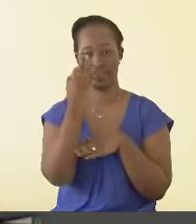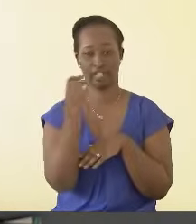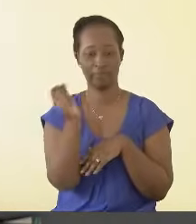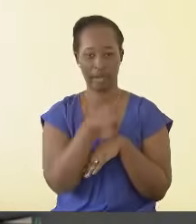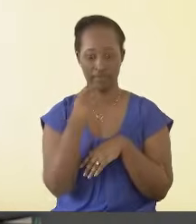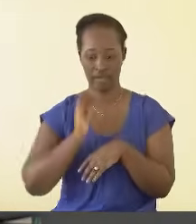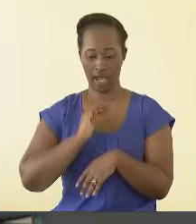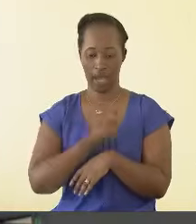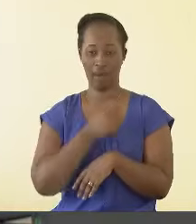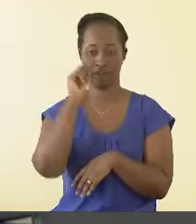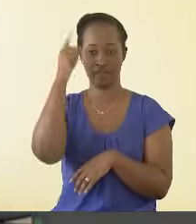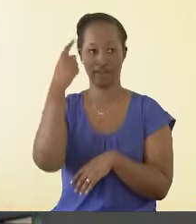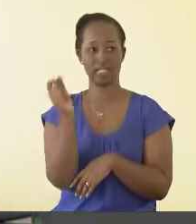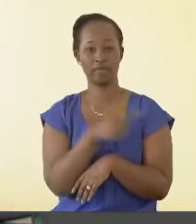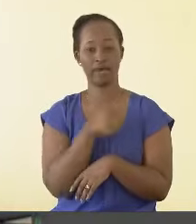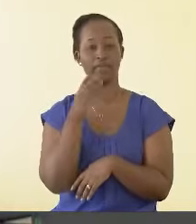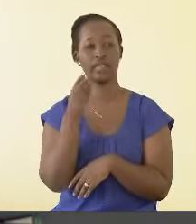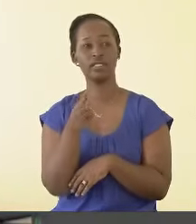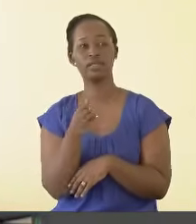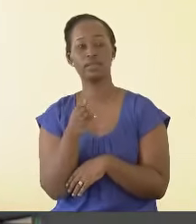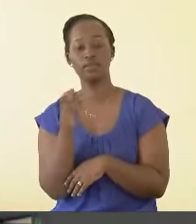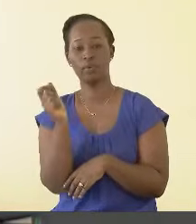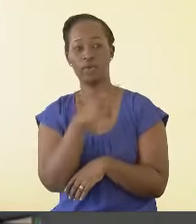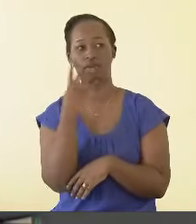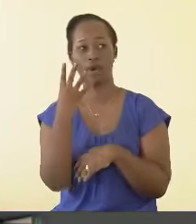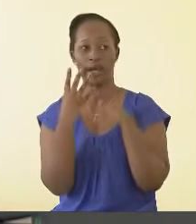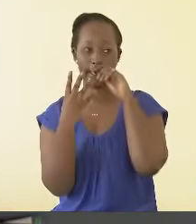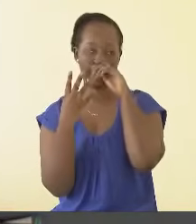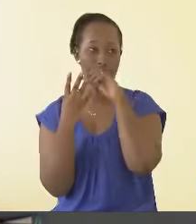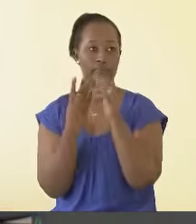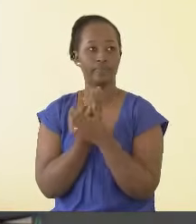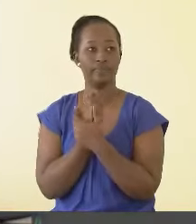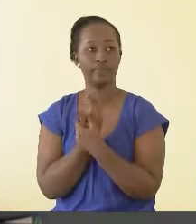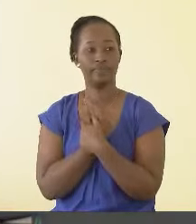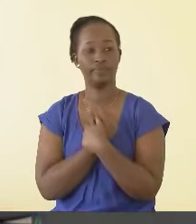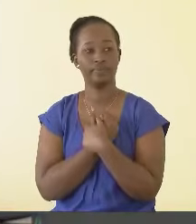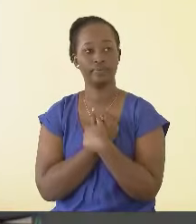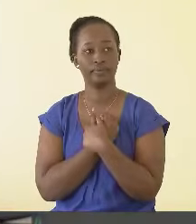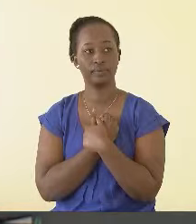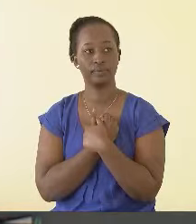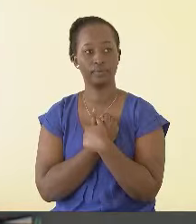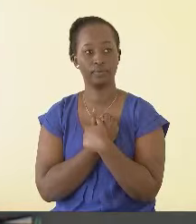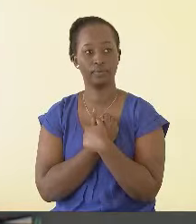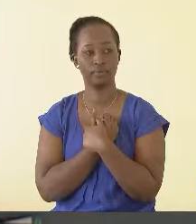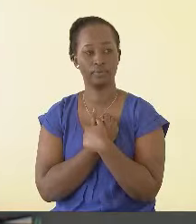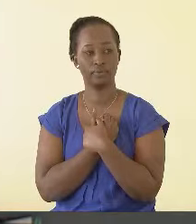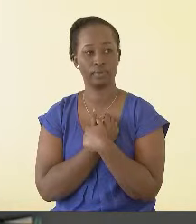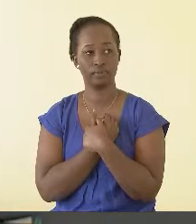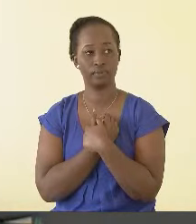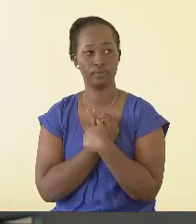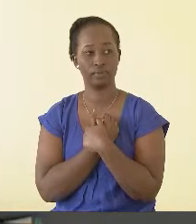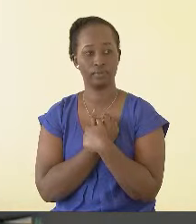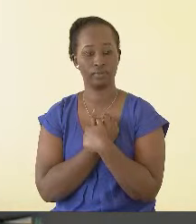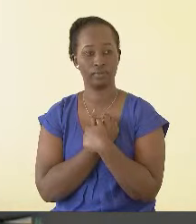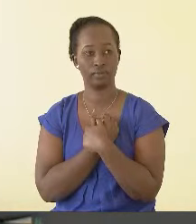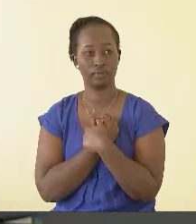month is April. As you can see, our first month is April. For April,